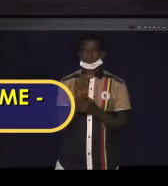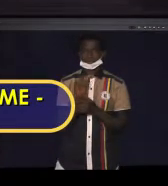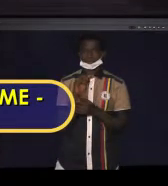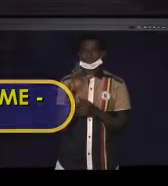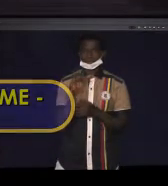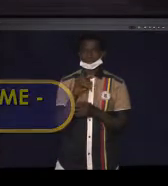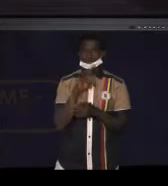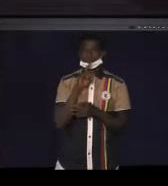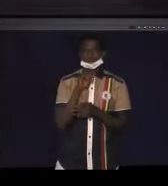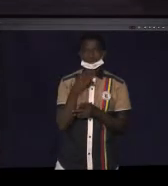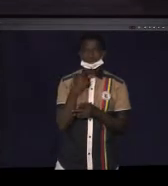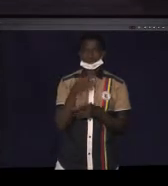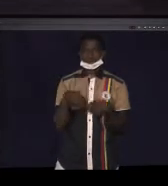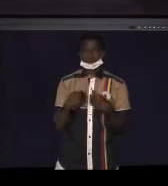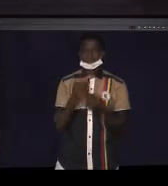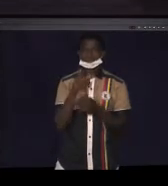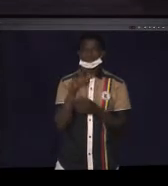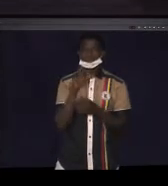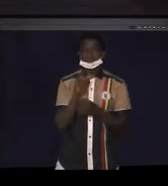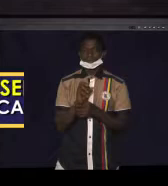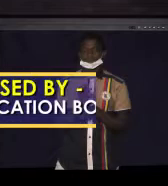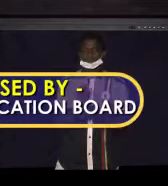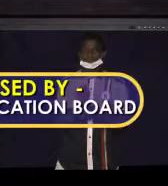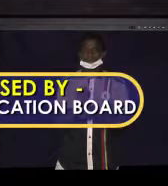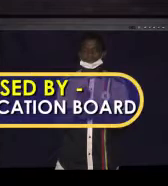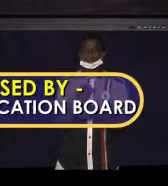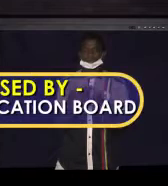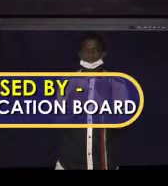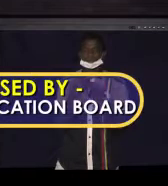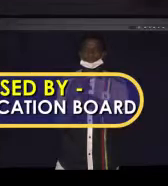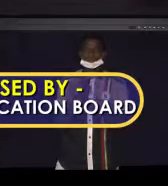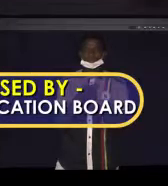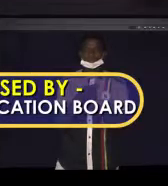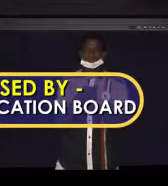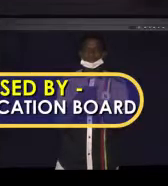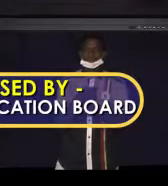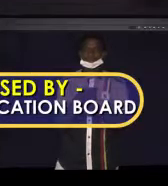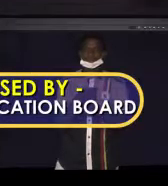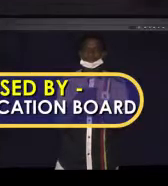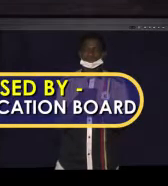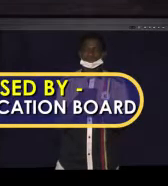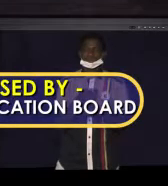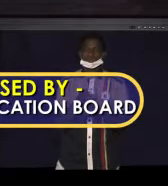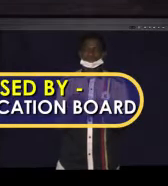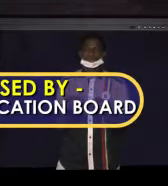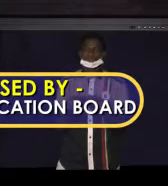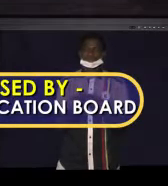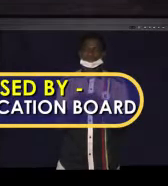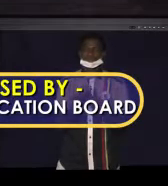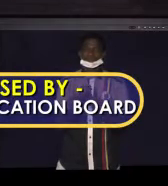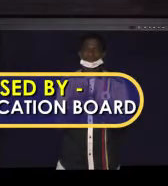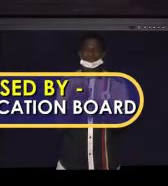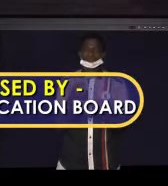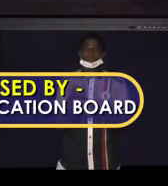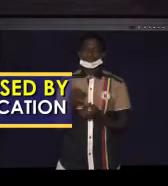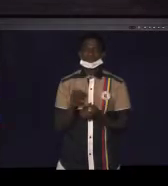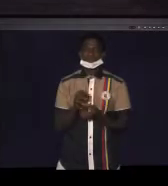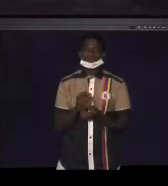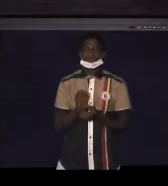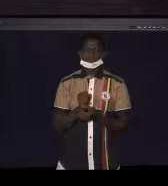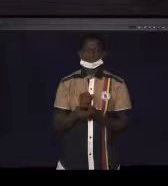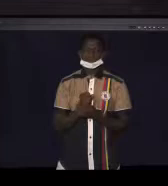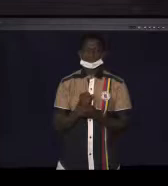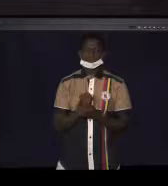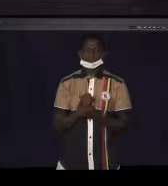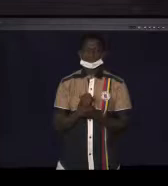cubes. But the question says how many liters. It didn't say what is the capacity, what is the volume of the water. It's asking for the